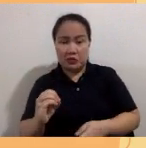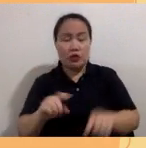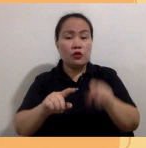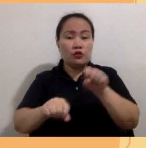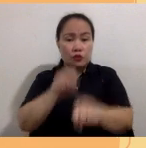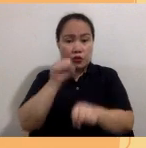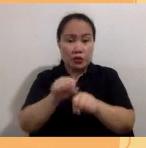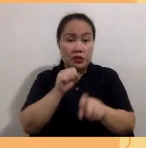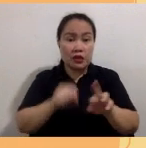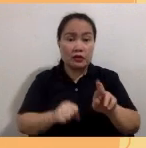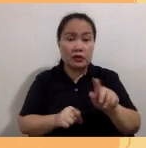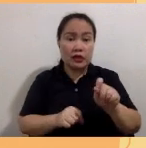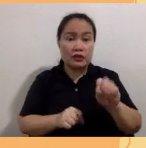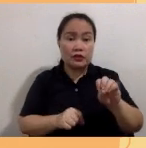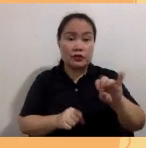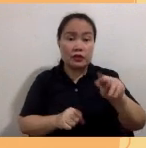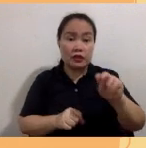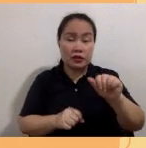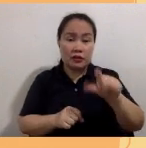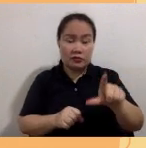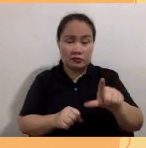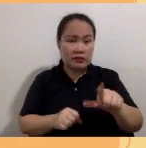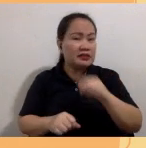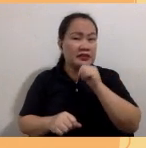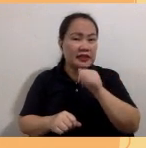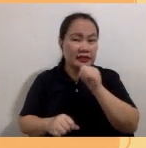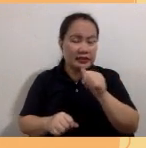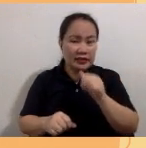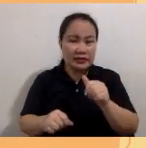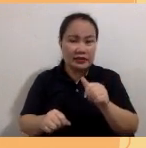your expression undefined.